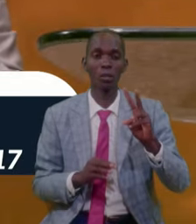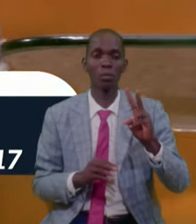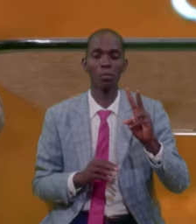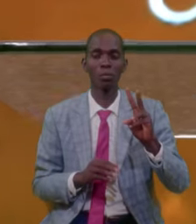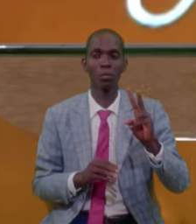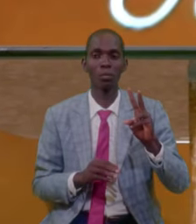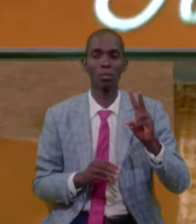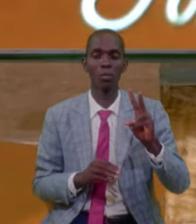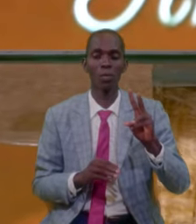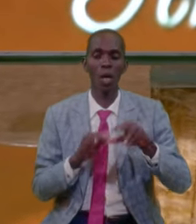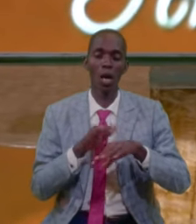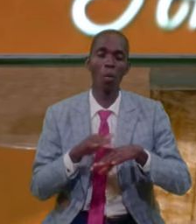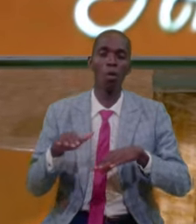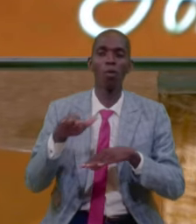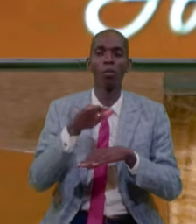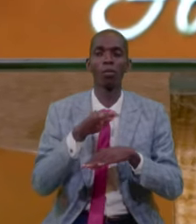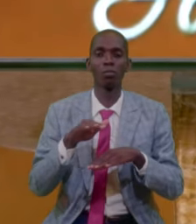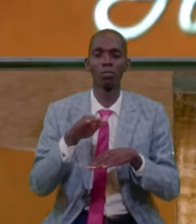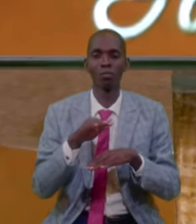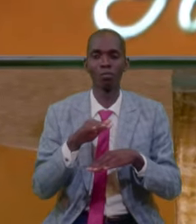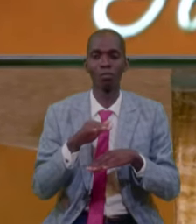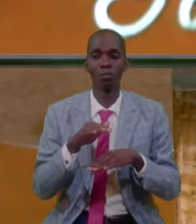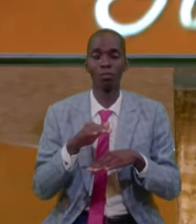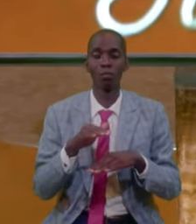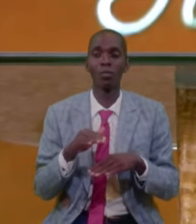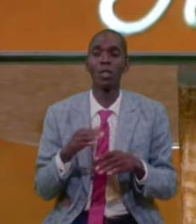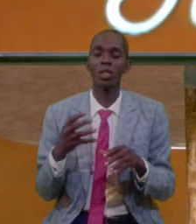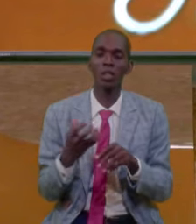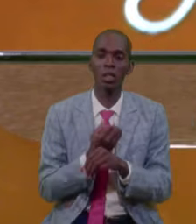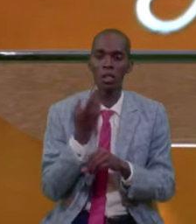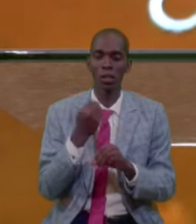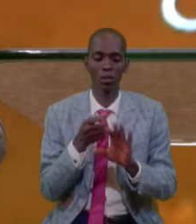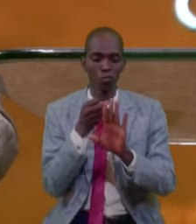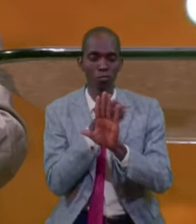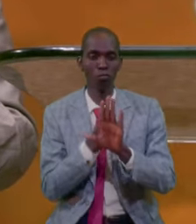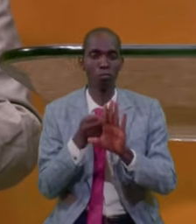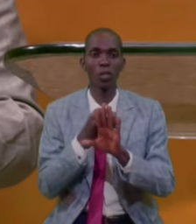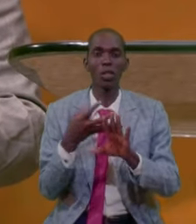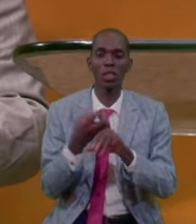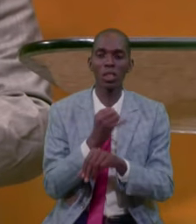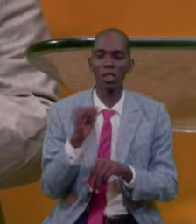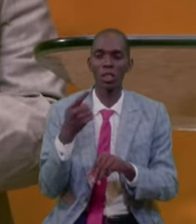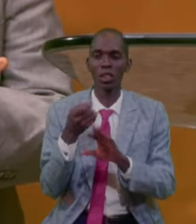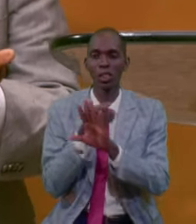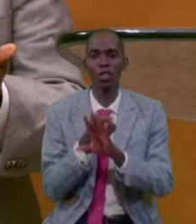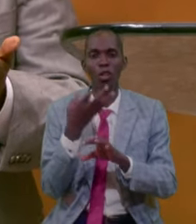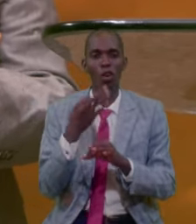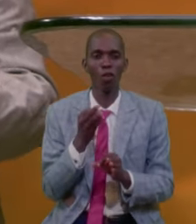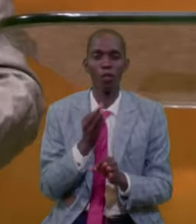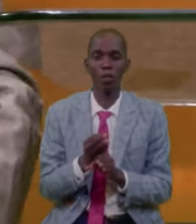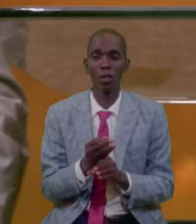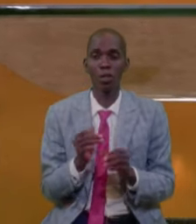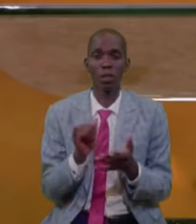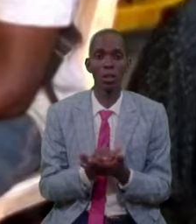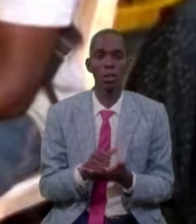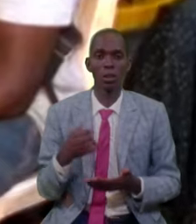says, above all, take the shield, taking the shield of faith, wherewith